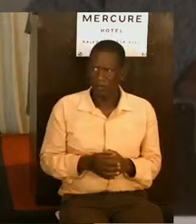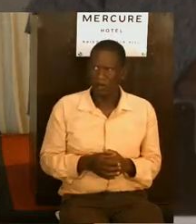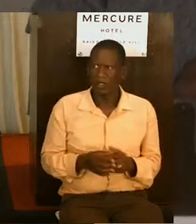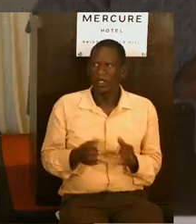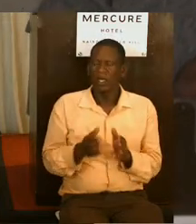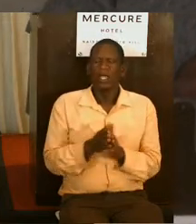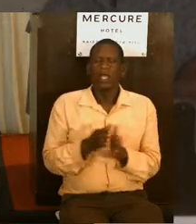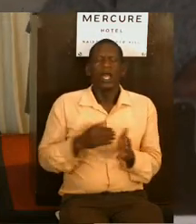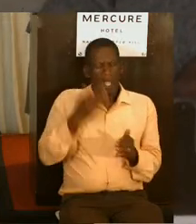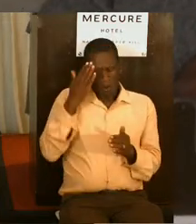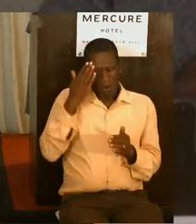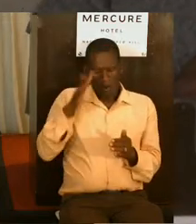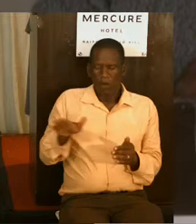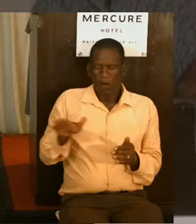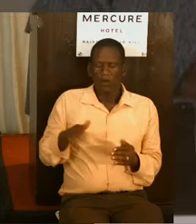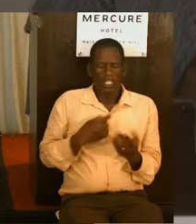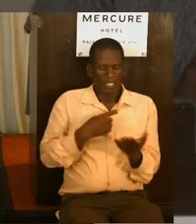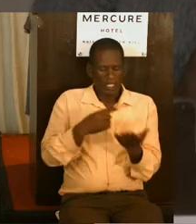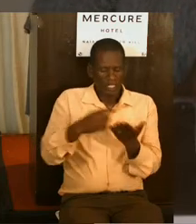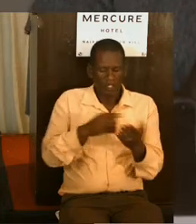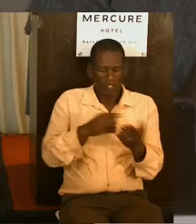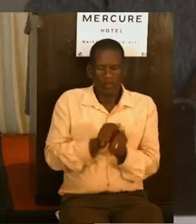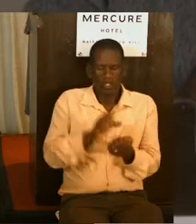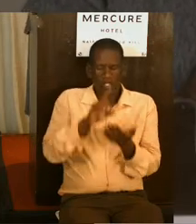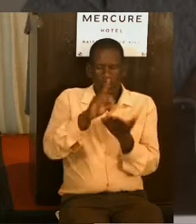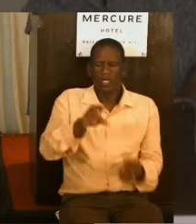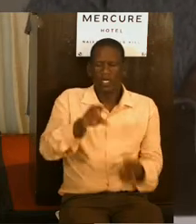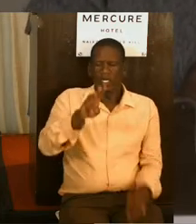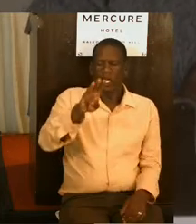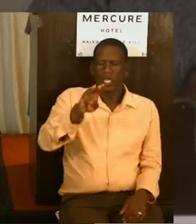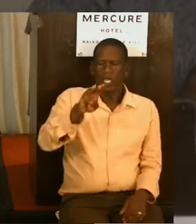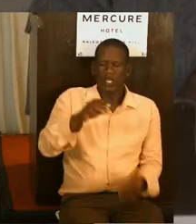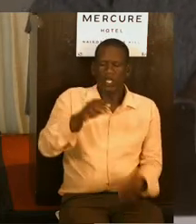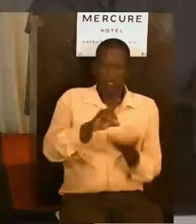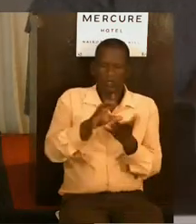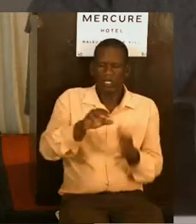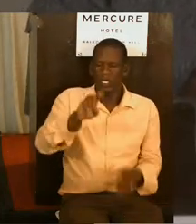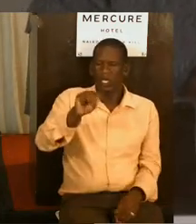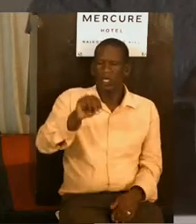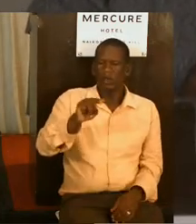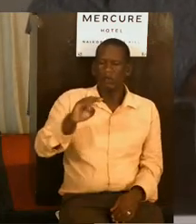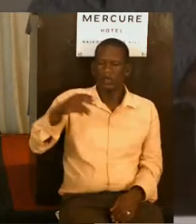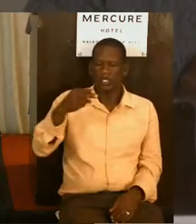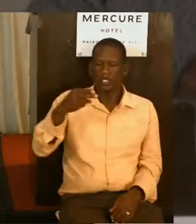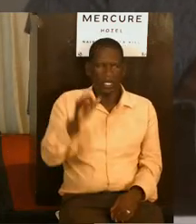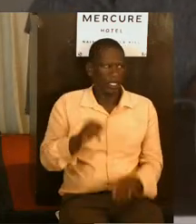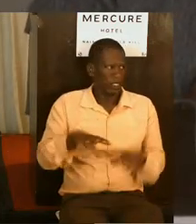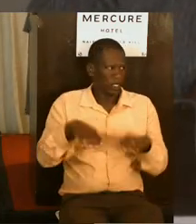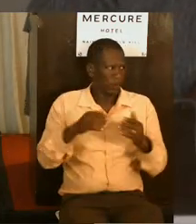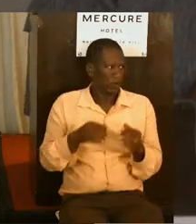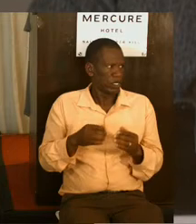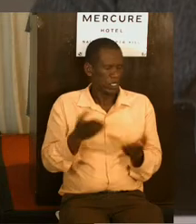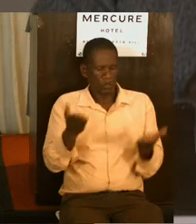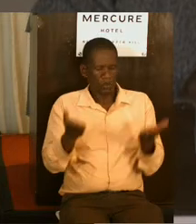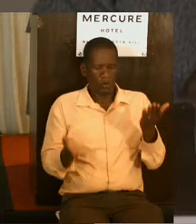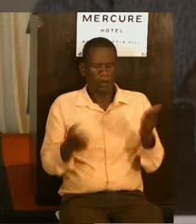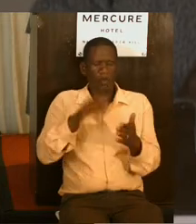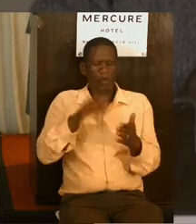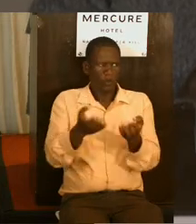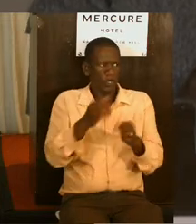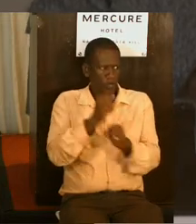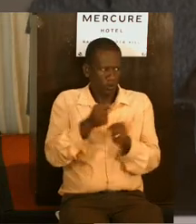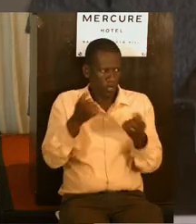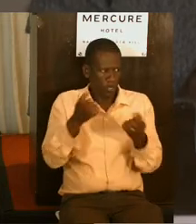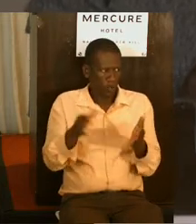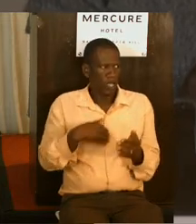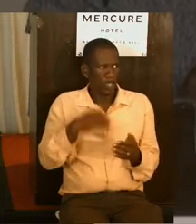and I know in the morning our discussion with Dr mangola um Dr msai was about the imperative what we really need to do now